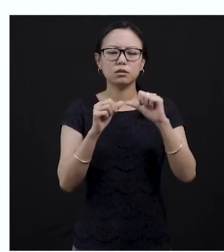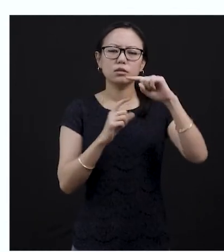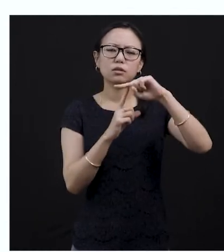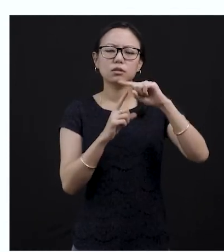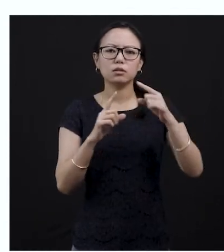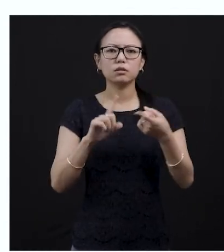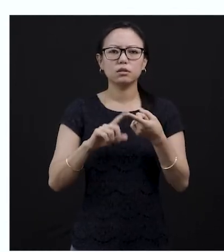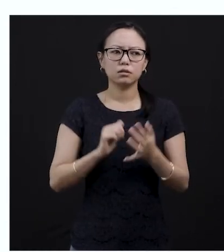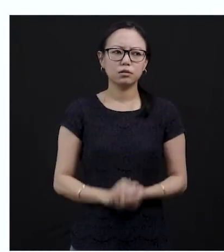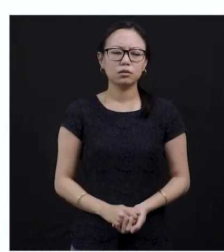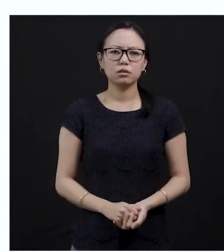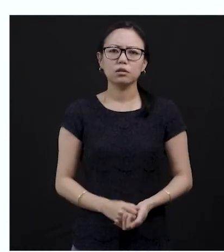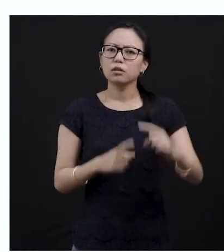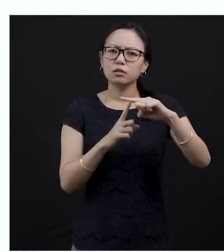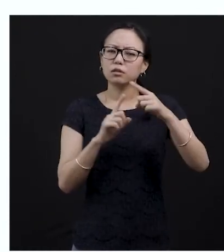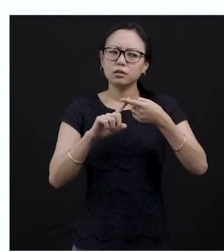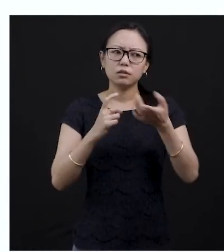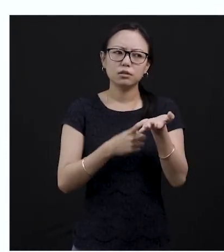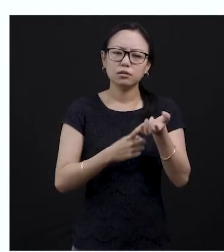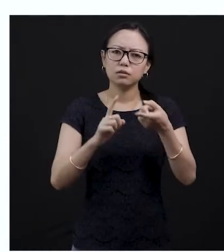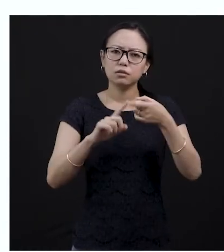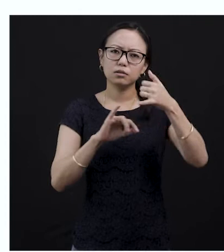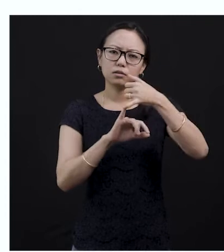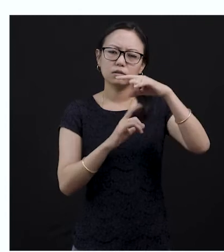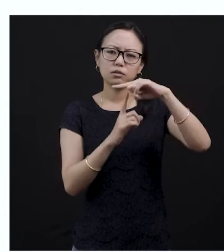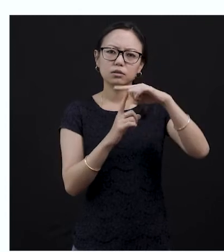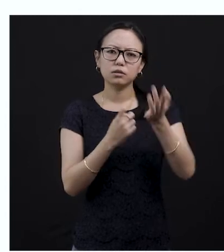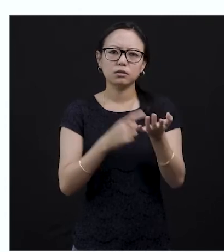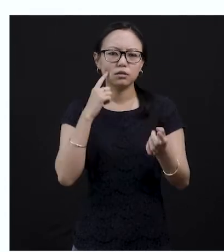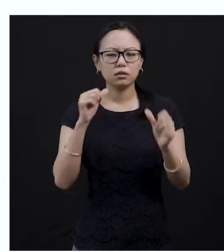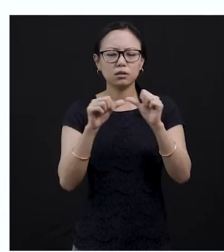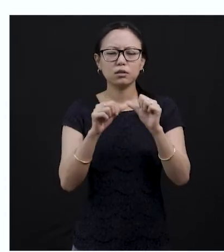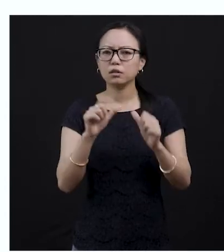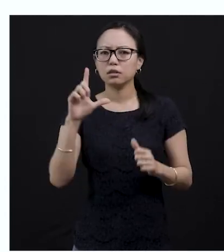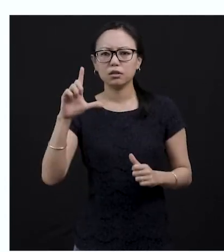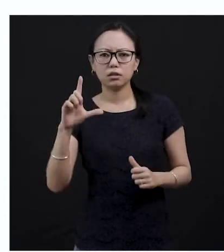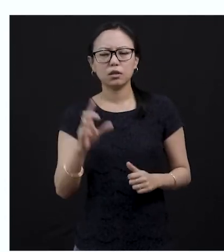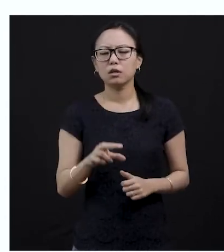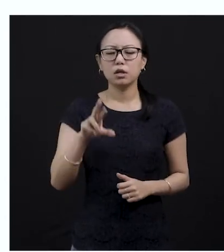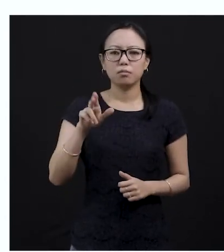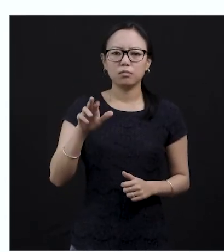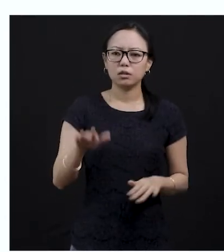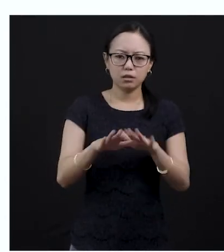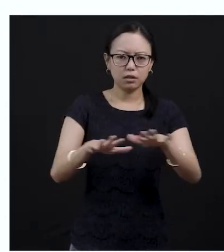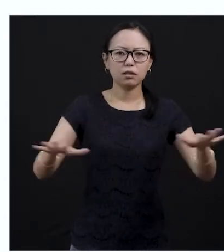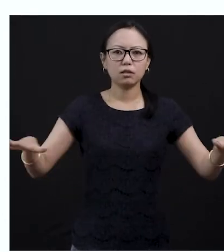air, but terrestrial means land. So in land, we will find like the deserts, the